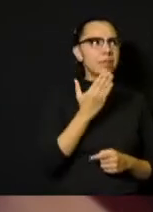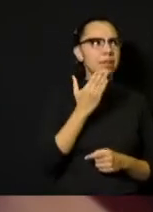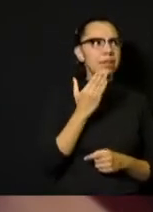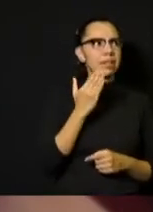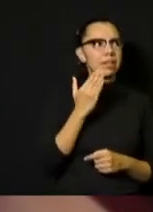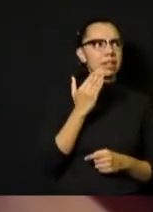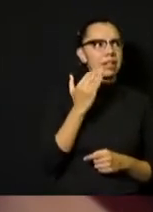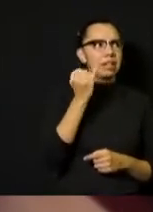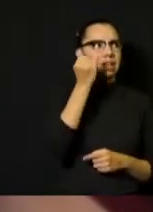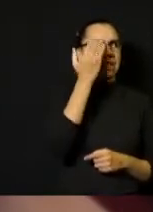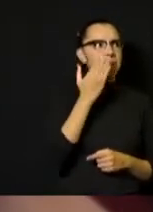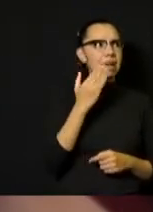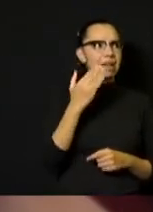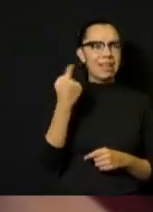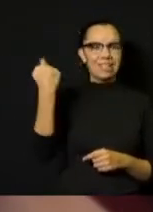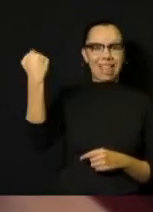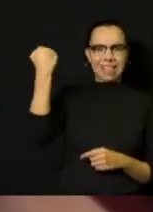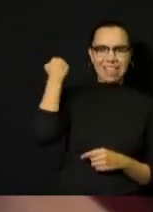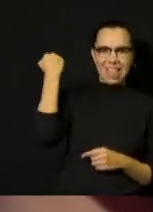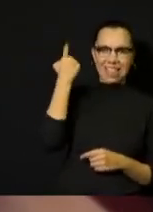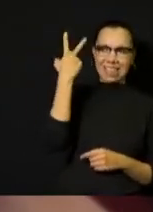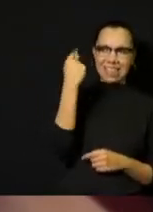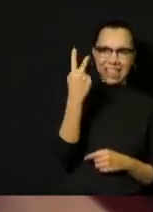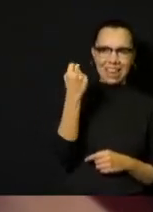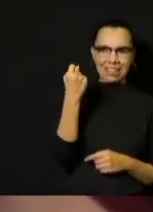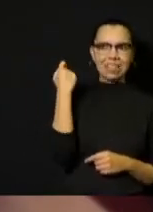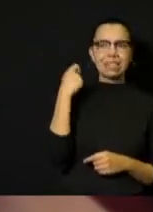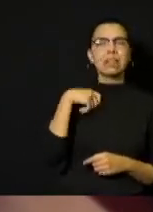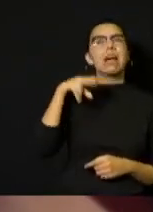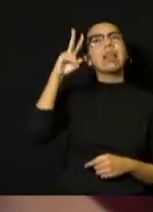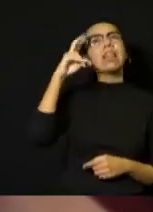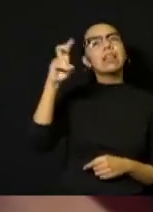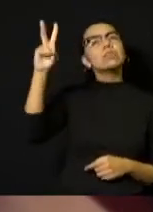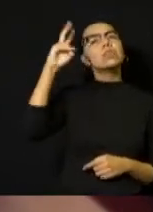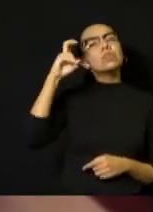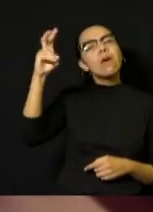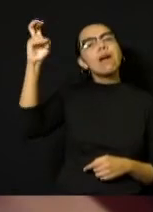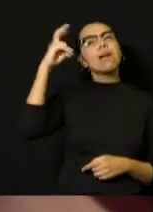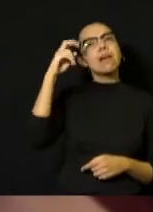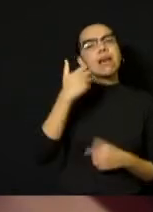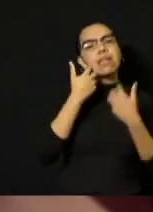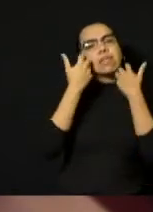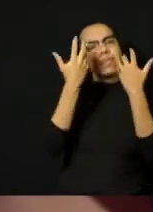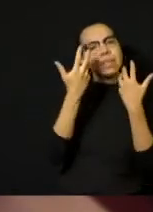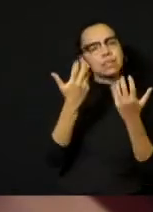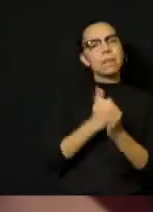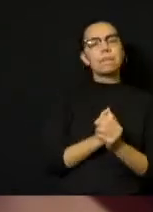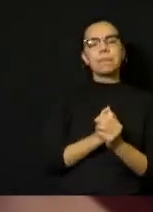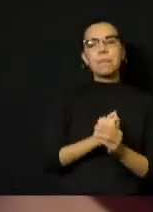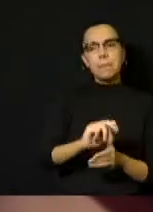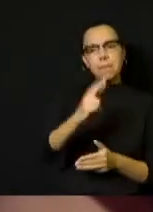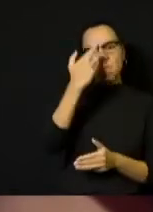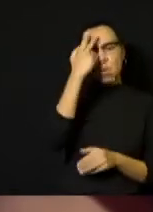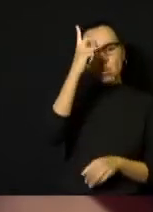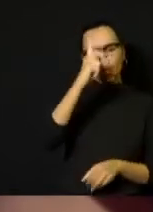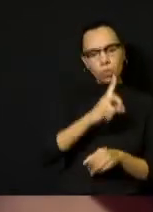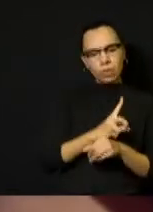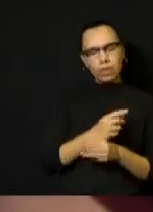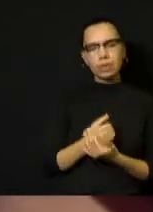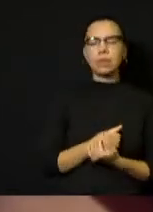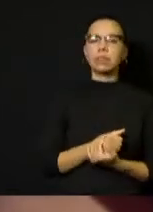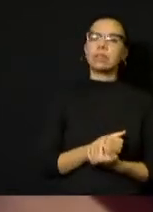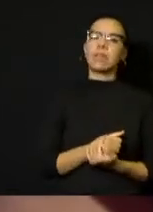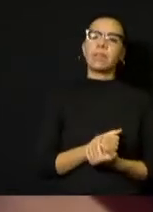us are part of the dreams we dreamt. I recall one day